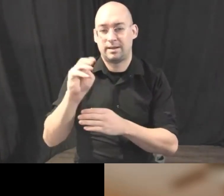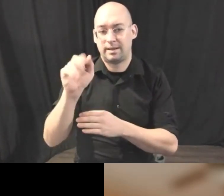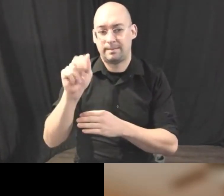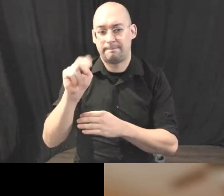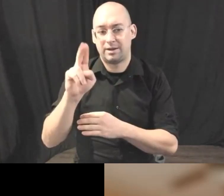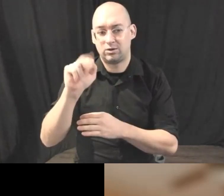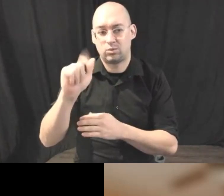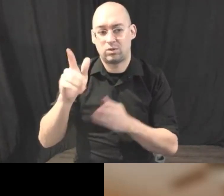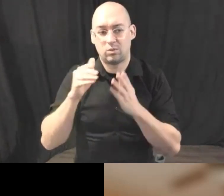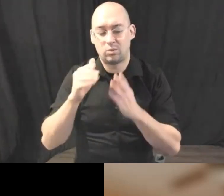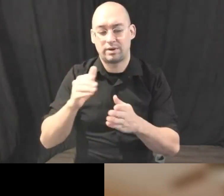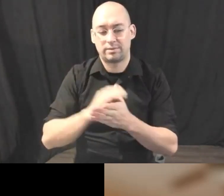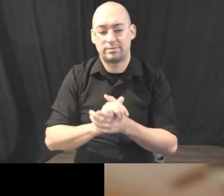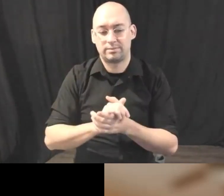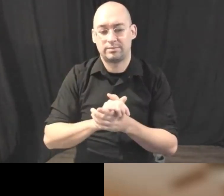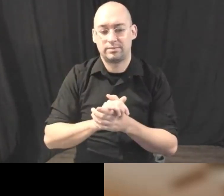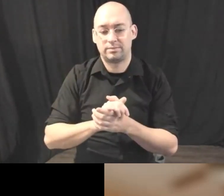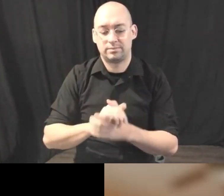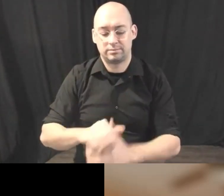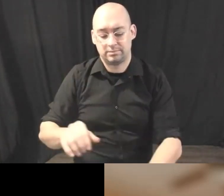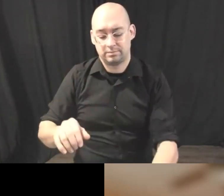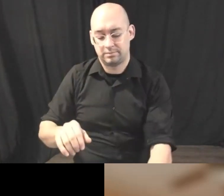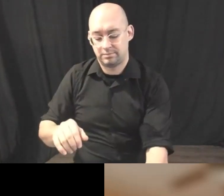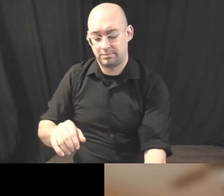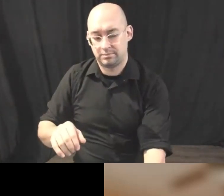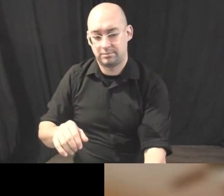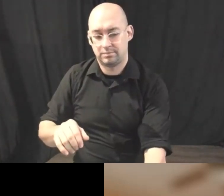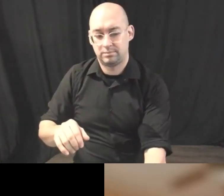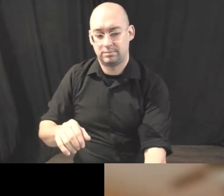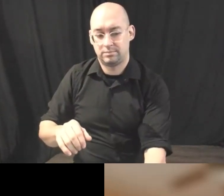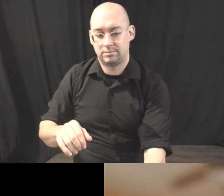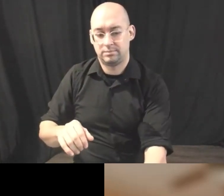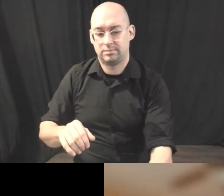use that data for action? And thank you for your leadership in making that possible.